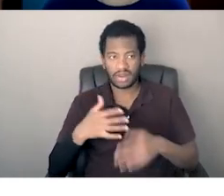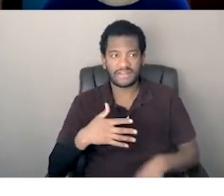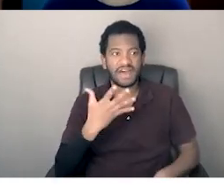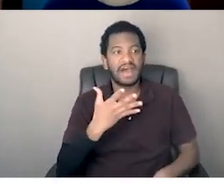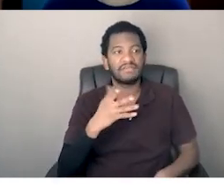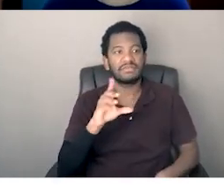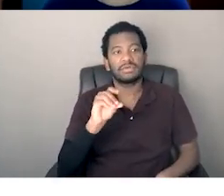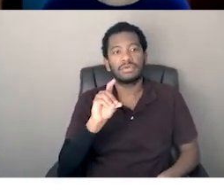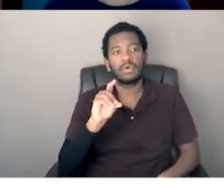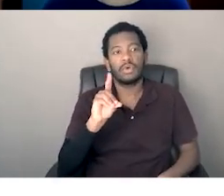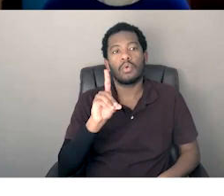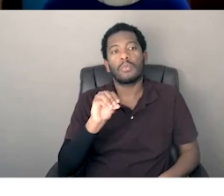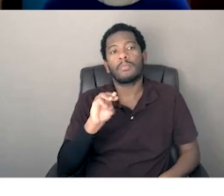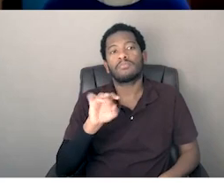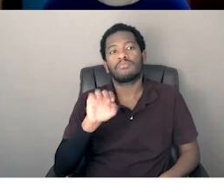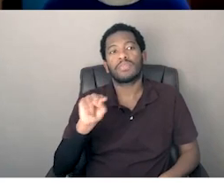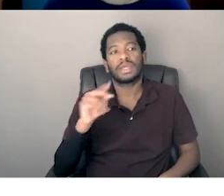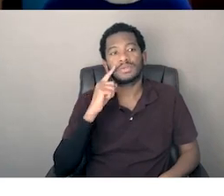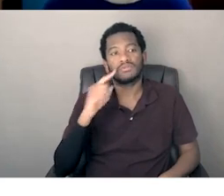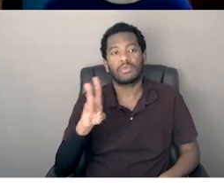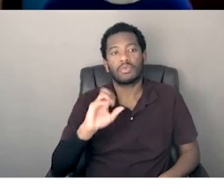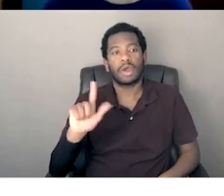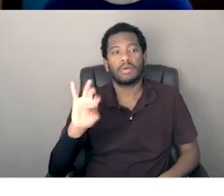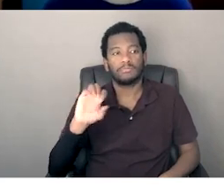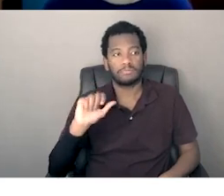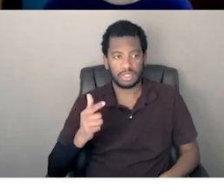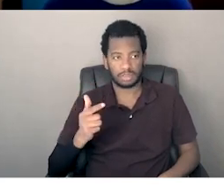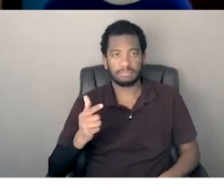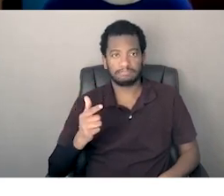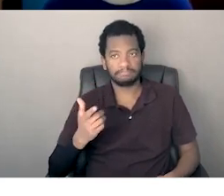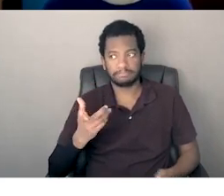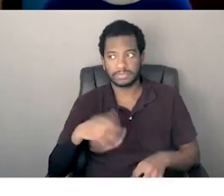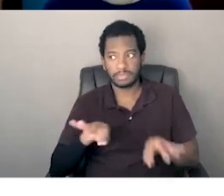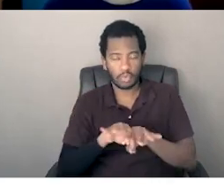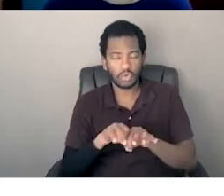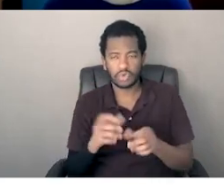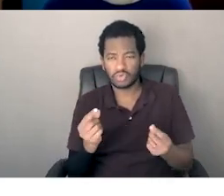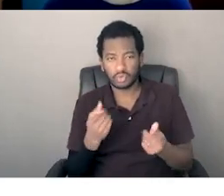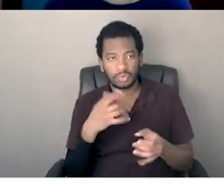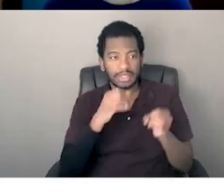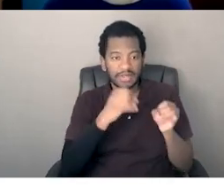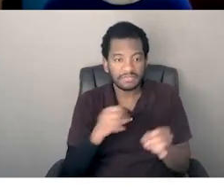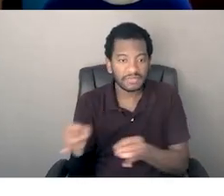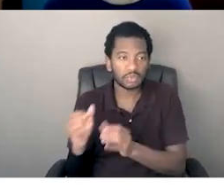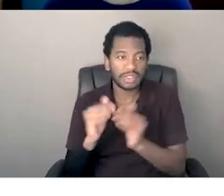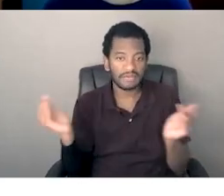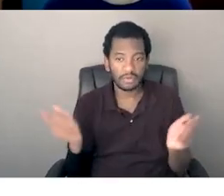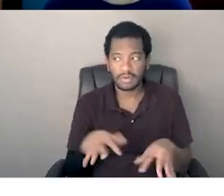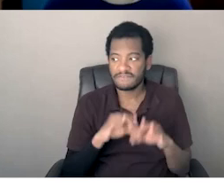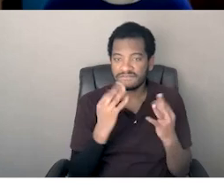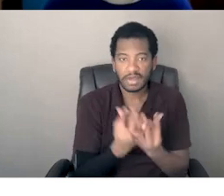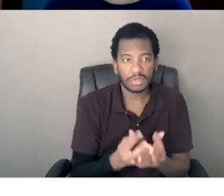5 domains of well being. And we need to do that at the individual level, family, community,